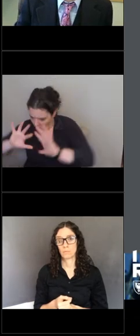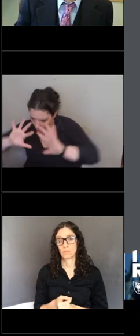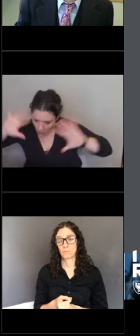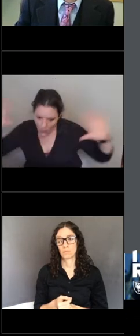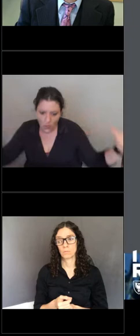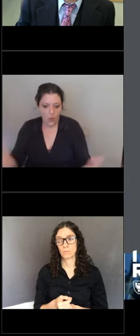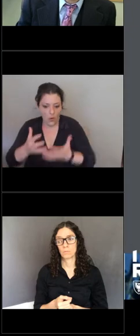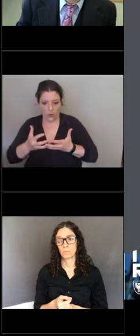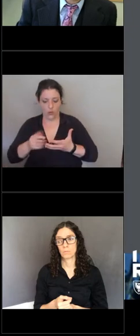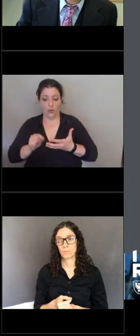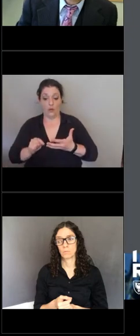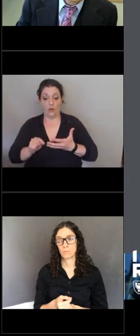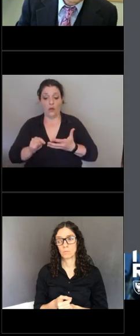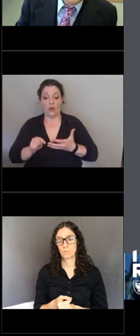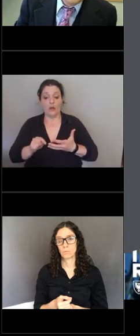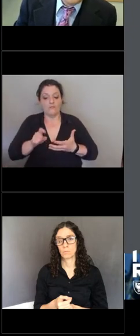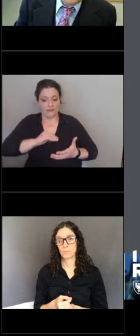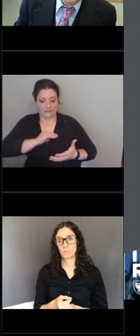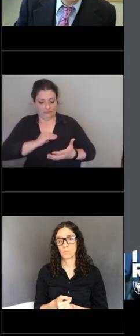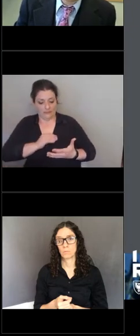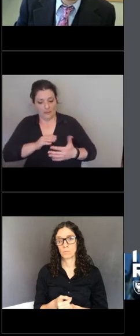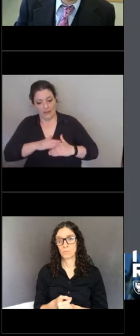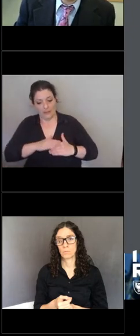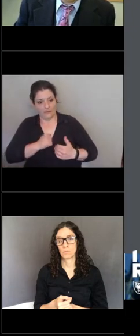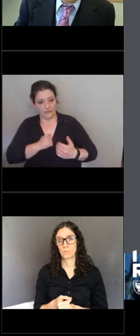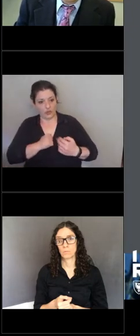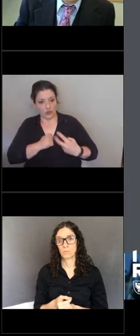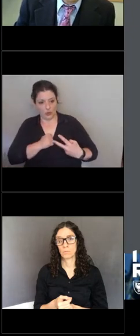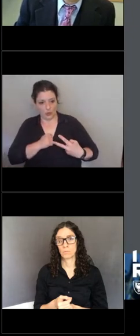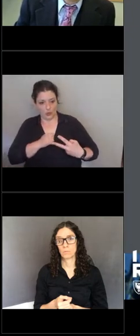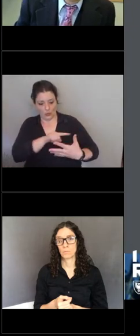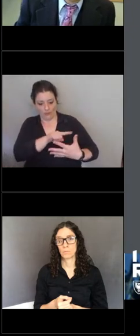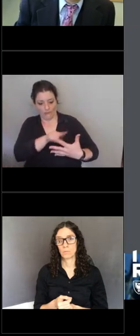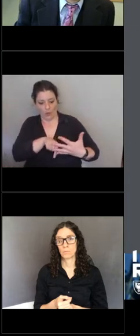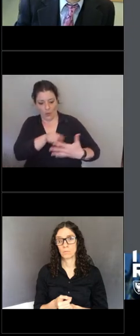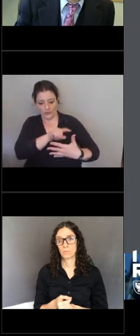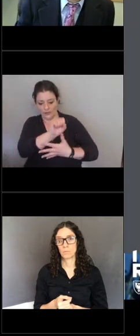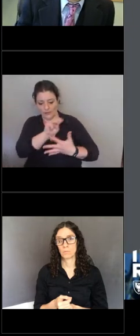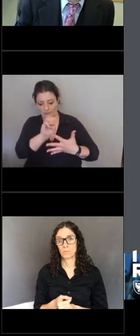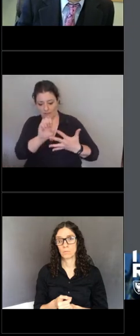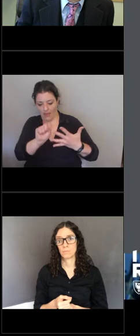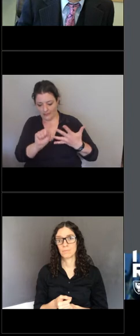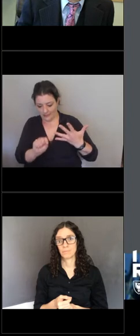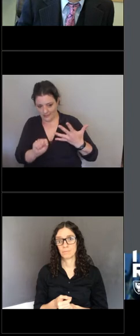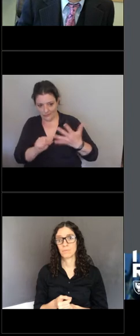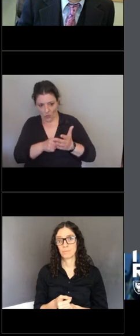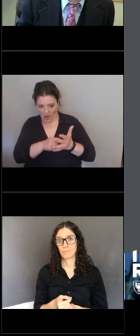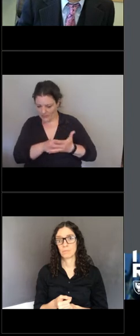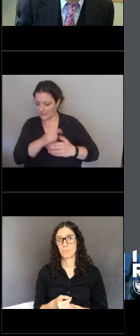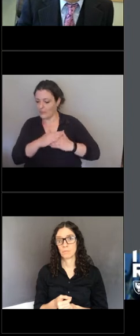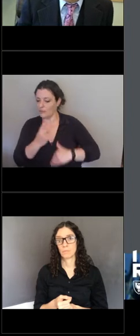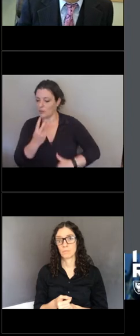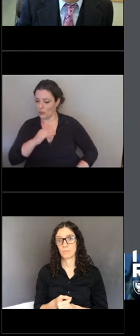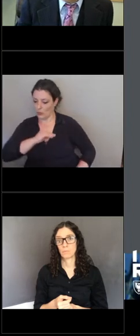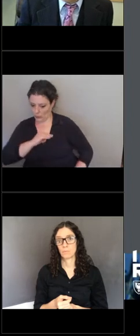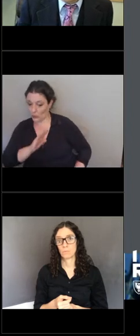requirements within SMET. And as such, the results that we ended up pulling out